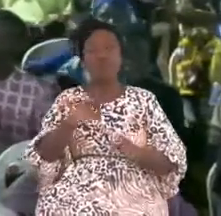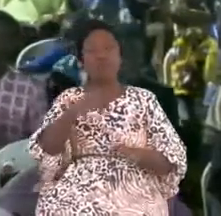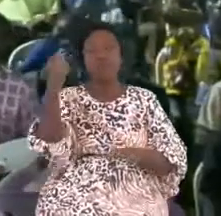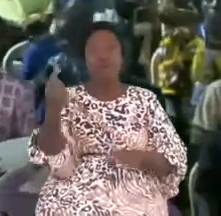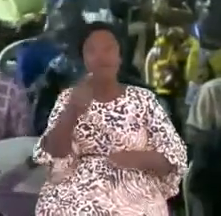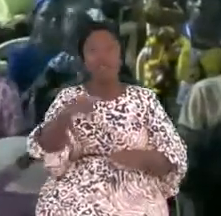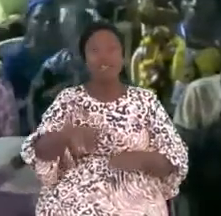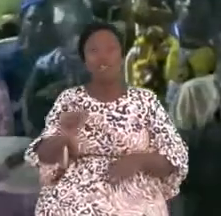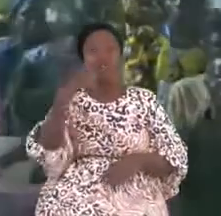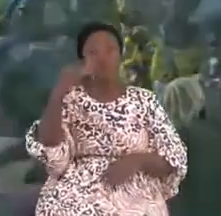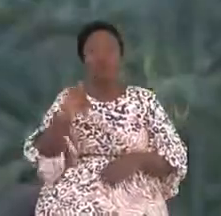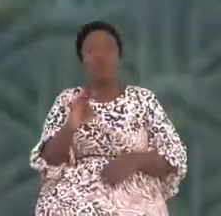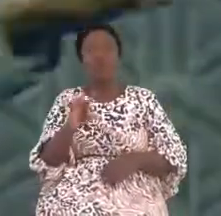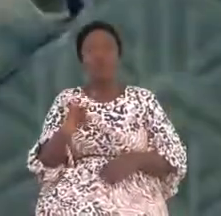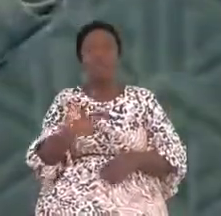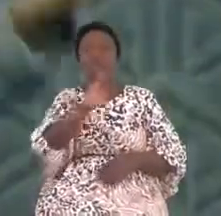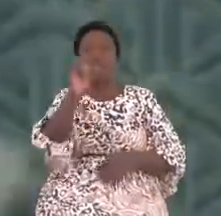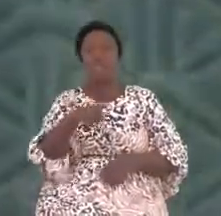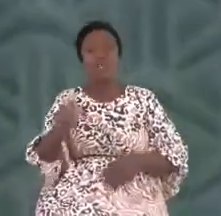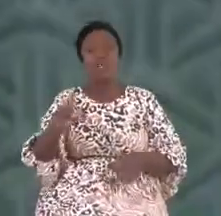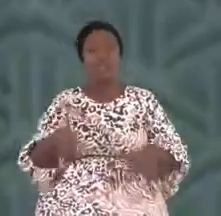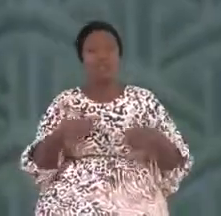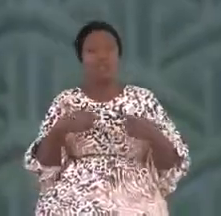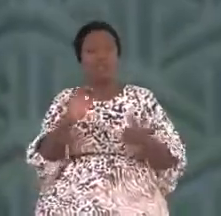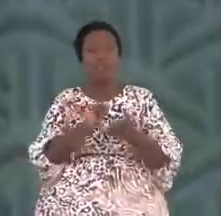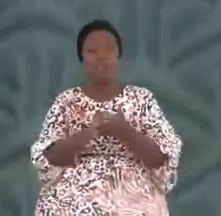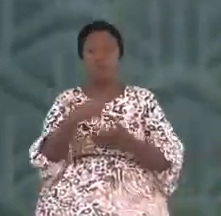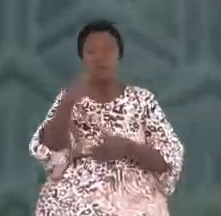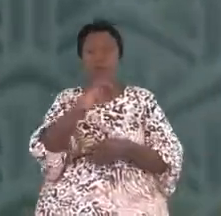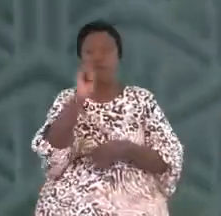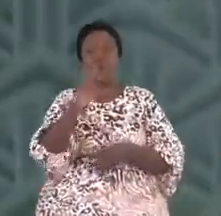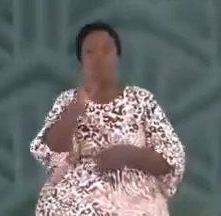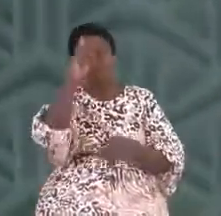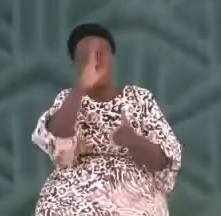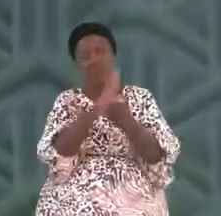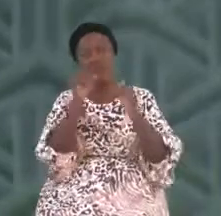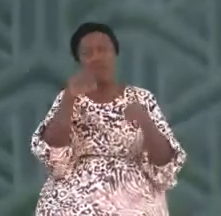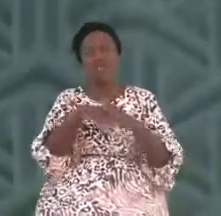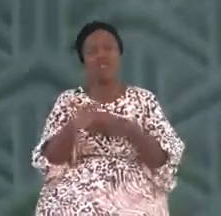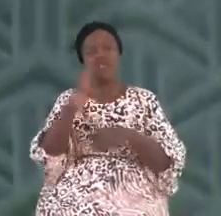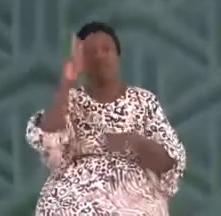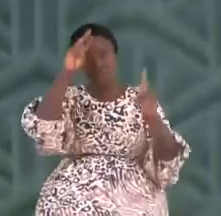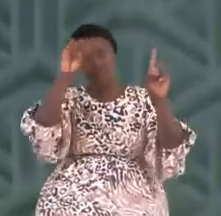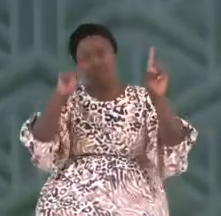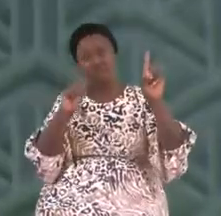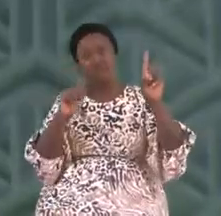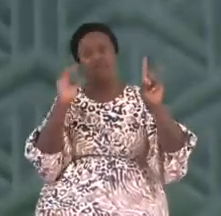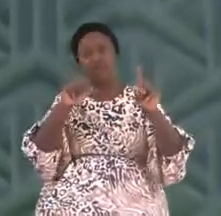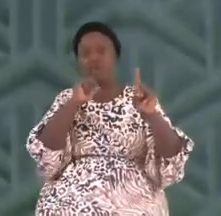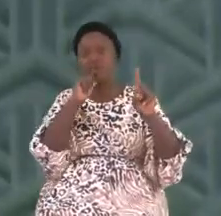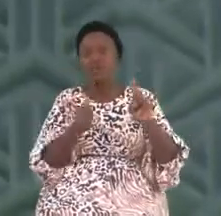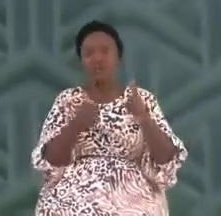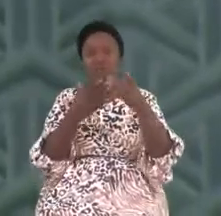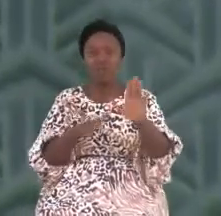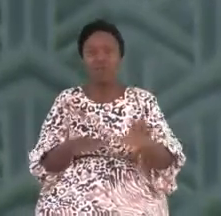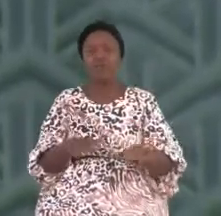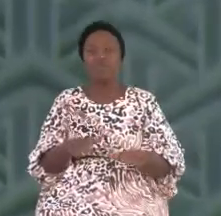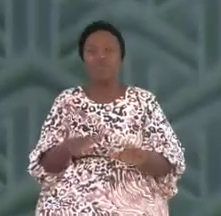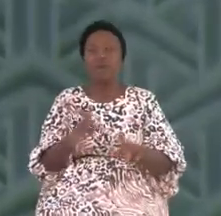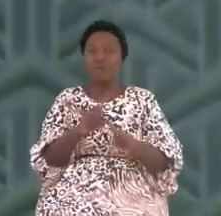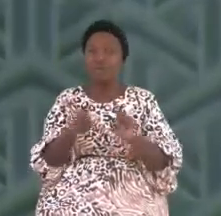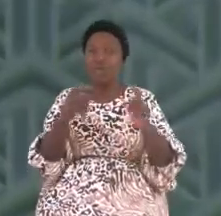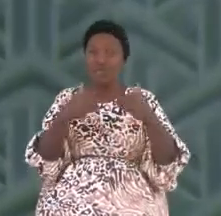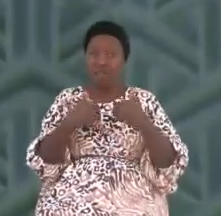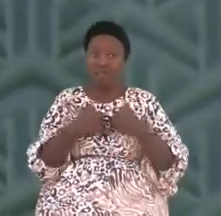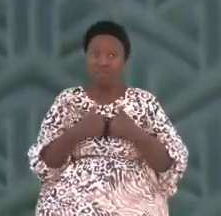eternal life that whosoever believers in him shall not perish but